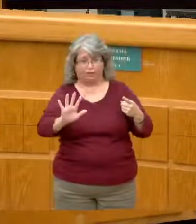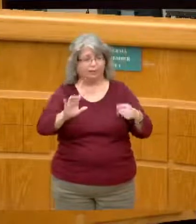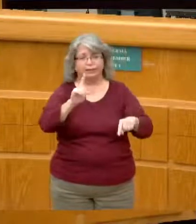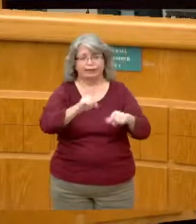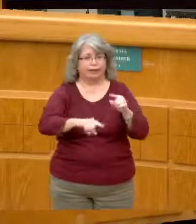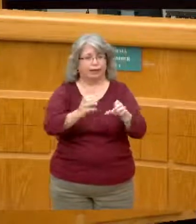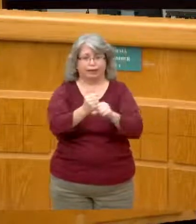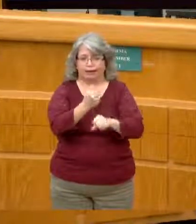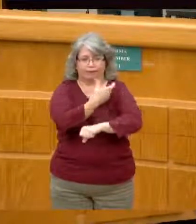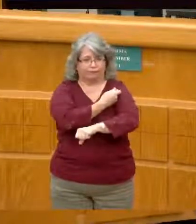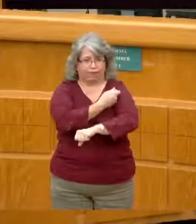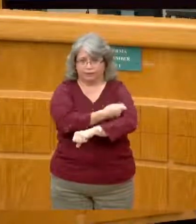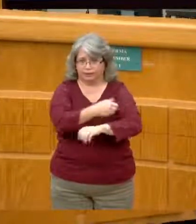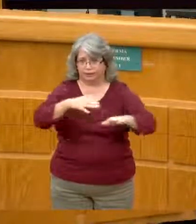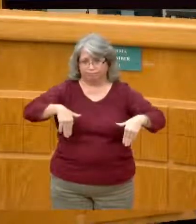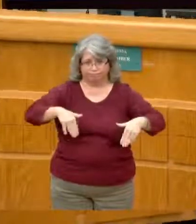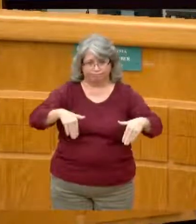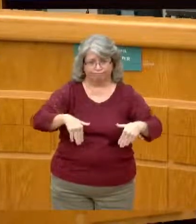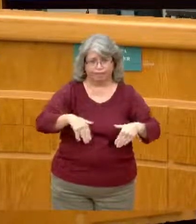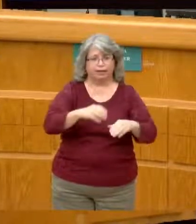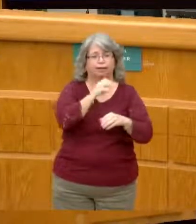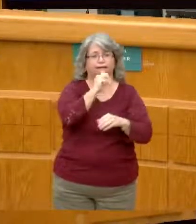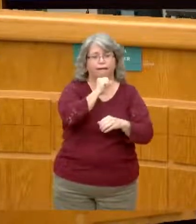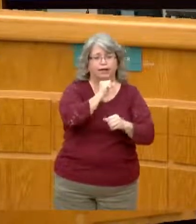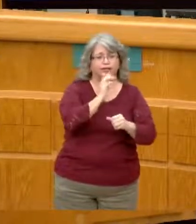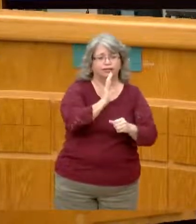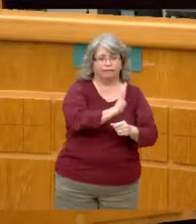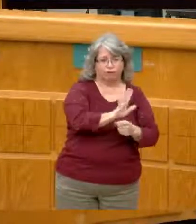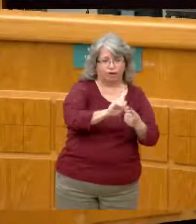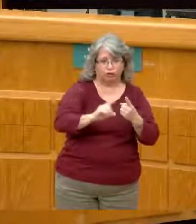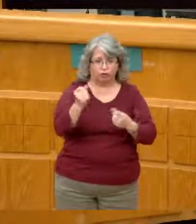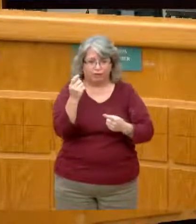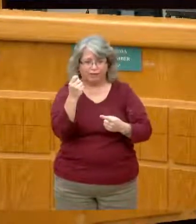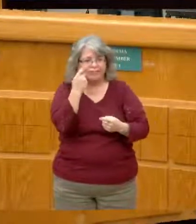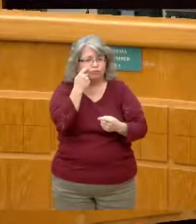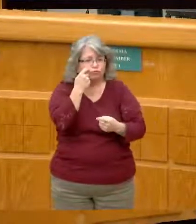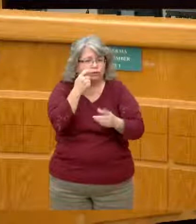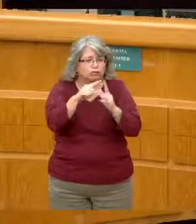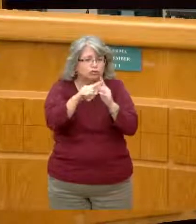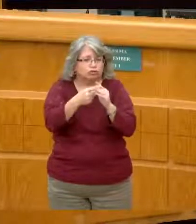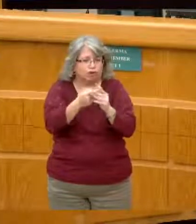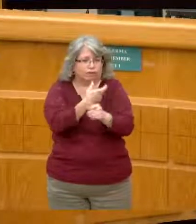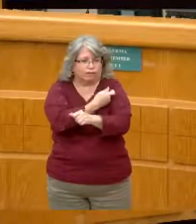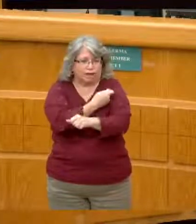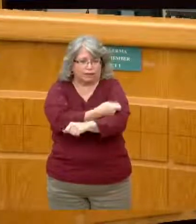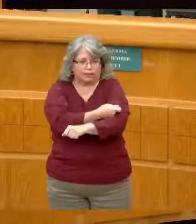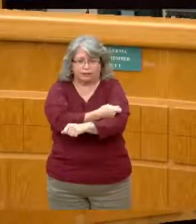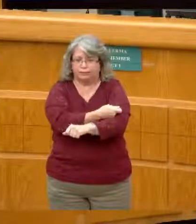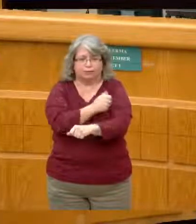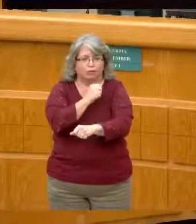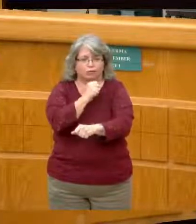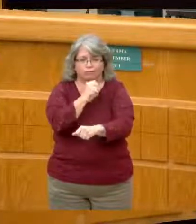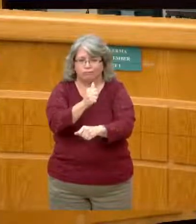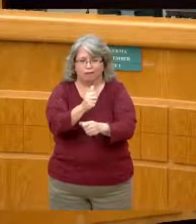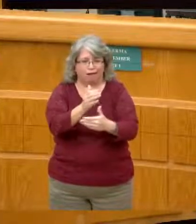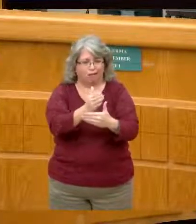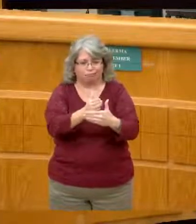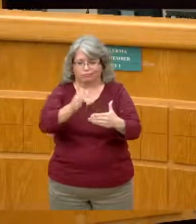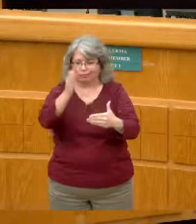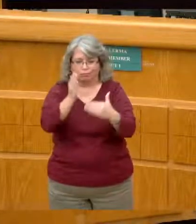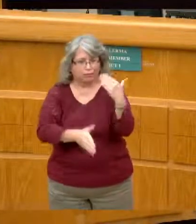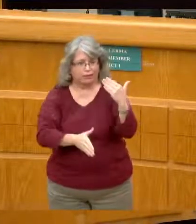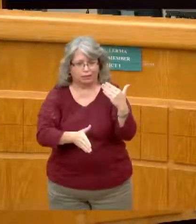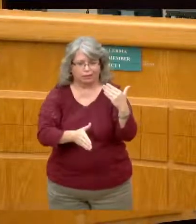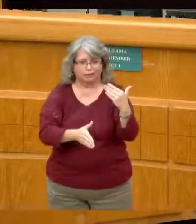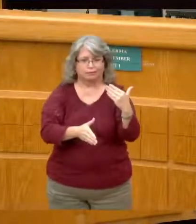vaccinated. And our children ages 5 to 11 just started getting vaccinated not too long ago, so we still got to make sure they're complete. And they're not even